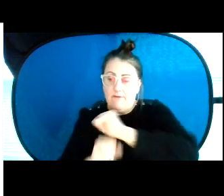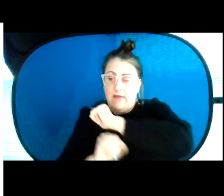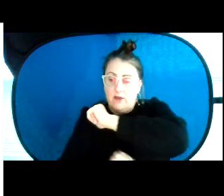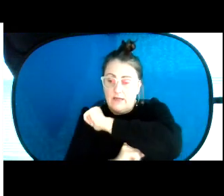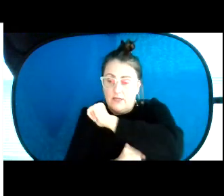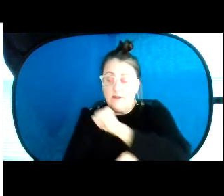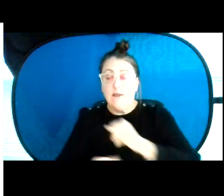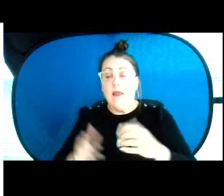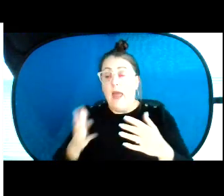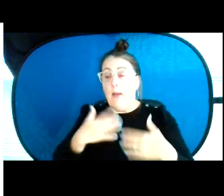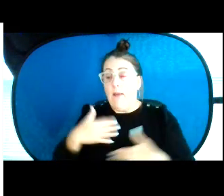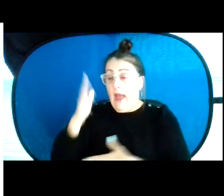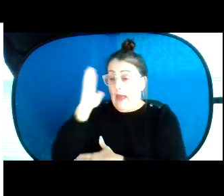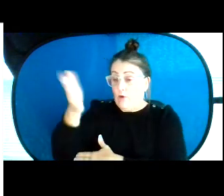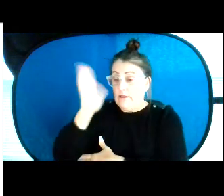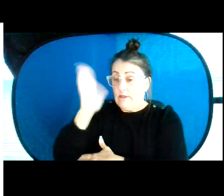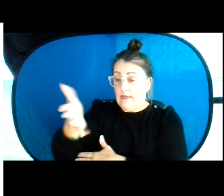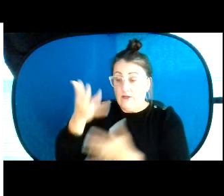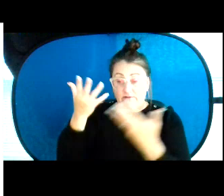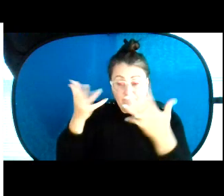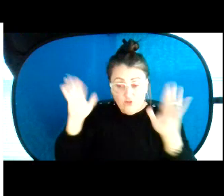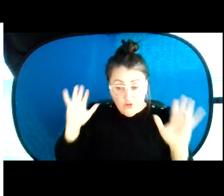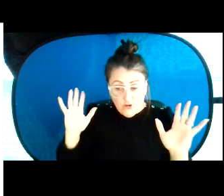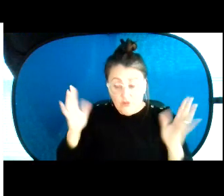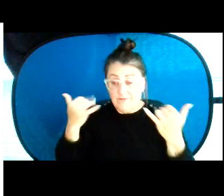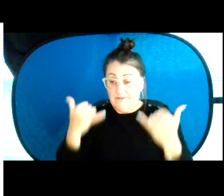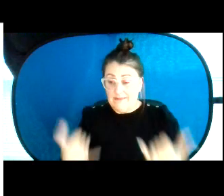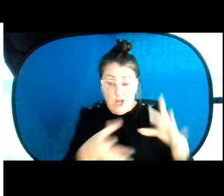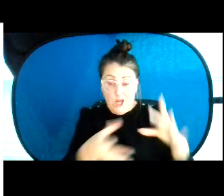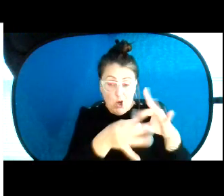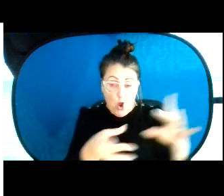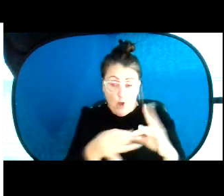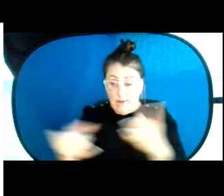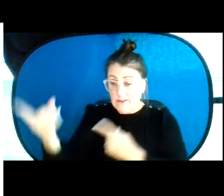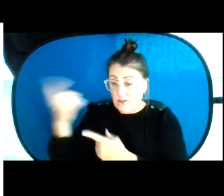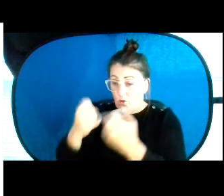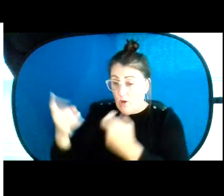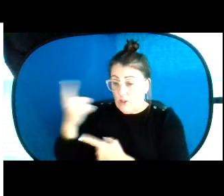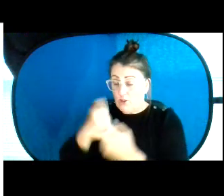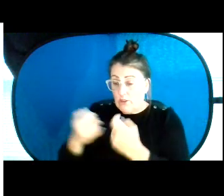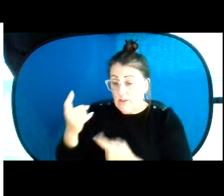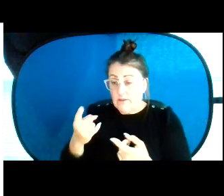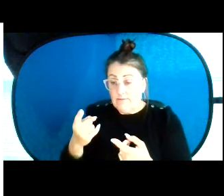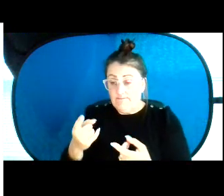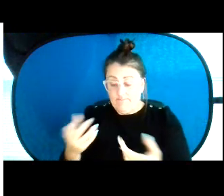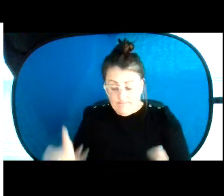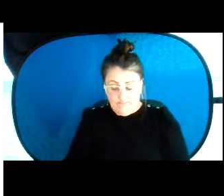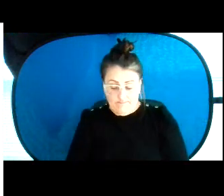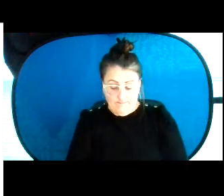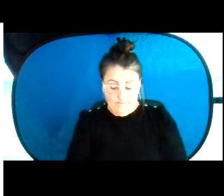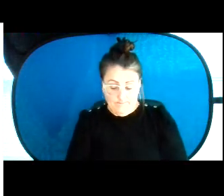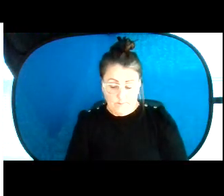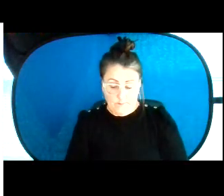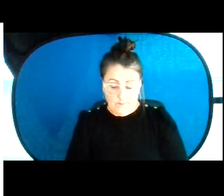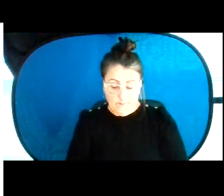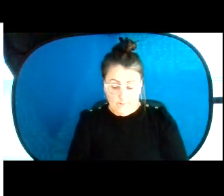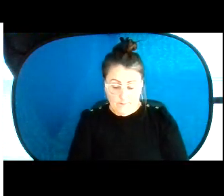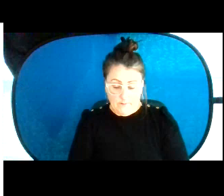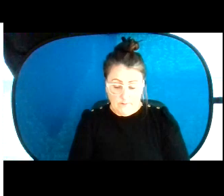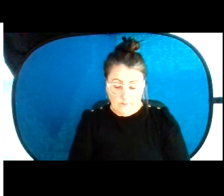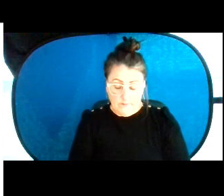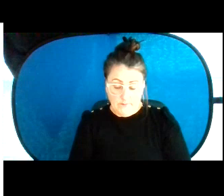my presentation, and we'll take any comments or questions as needed. Thank you. Thanks so